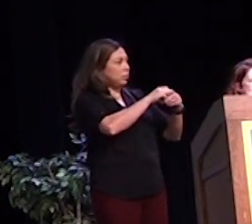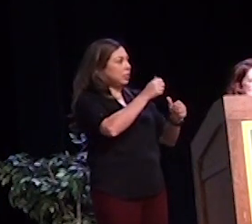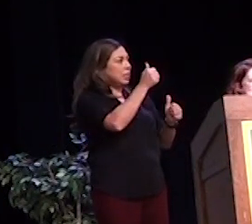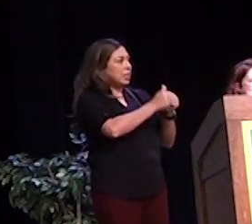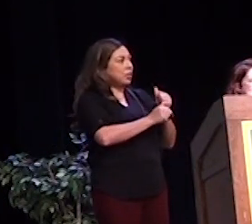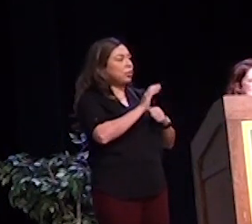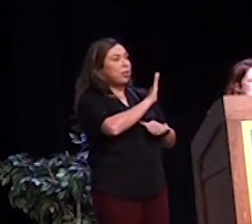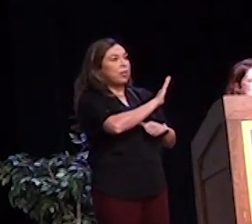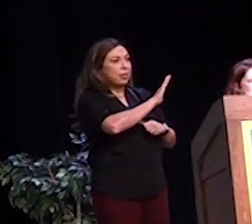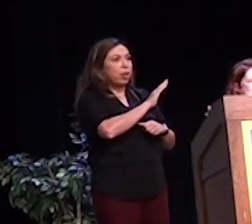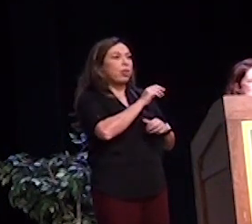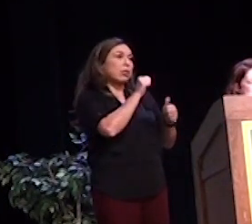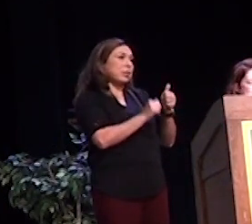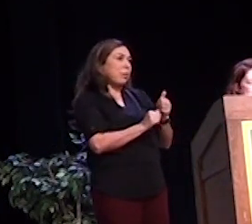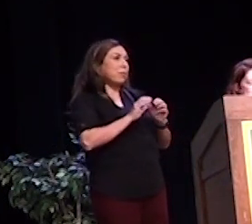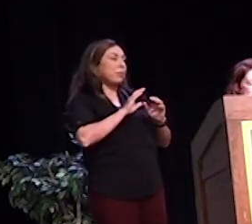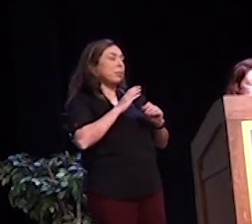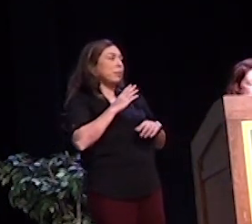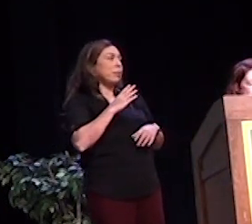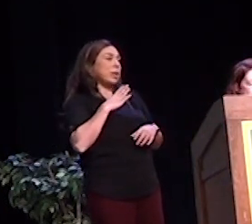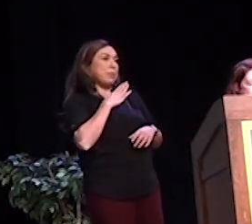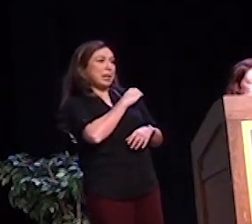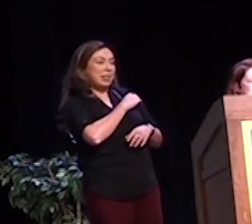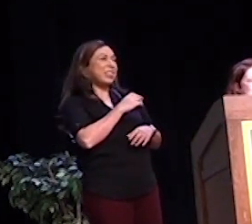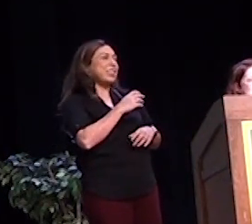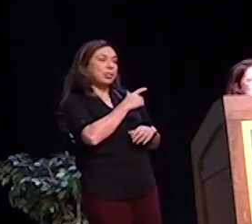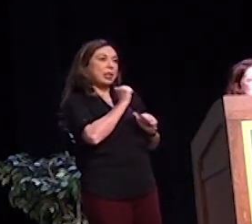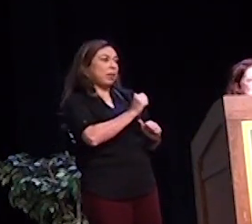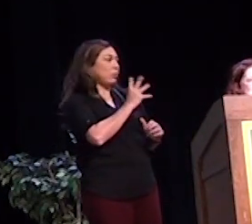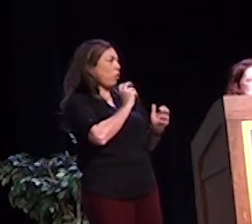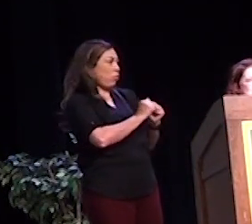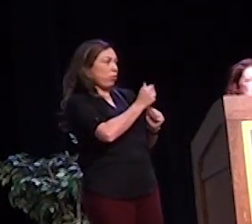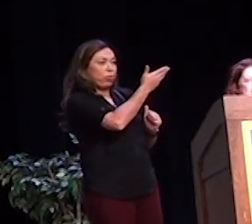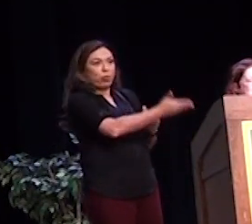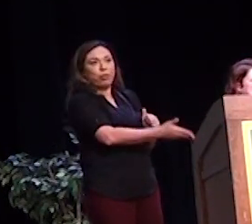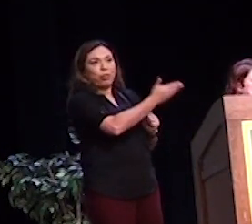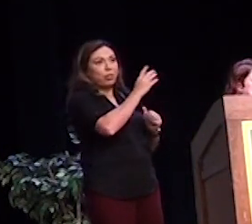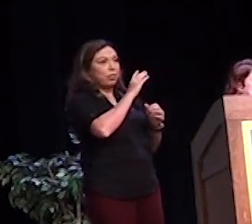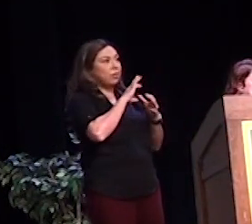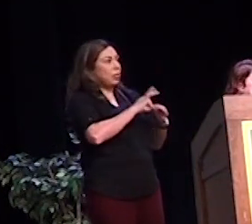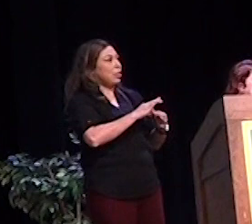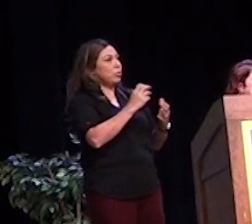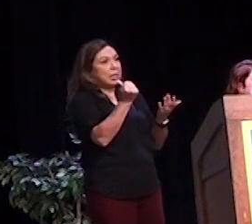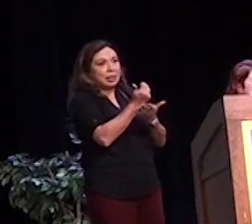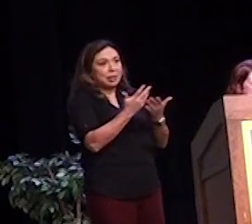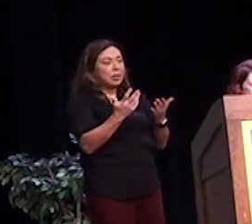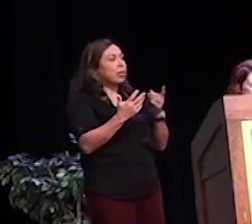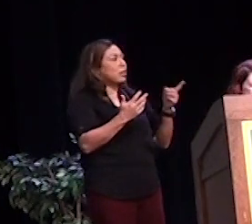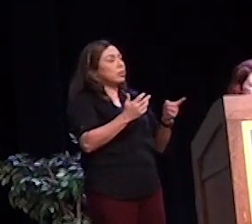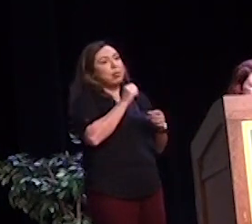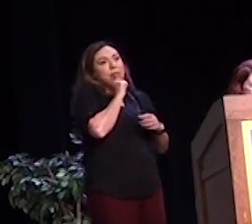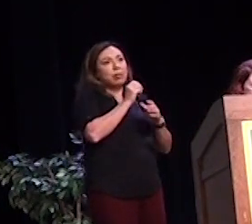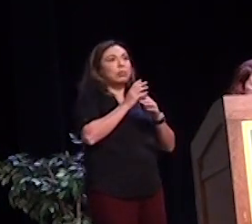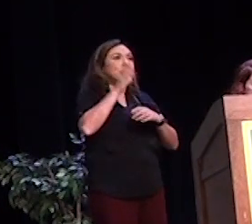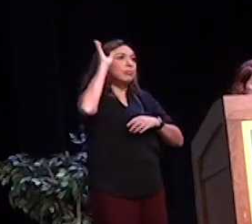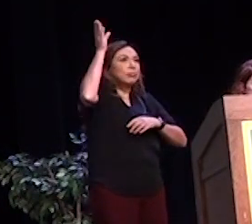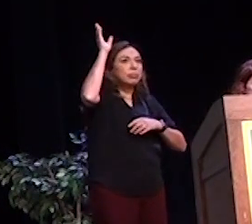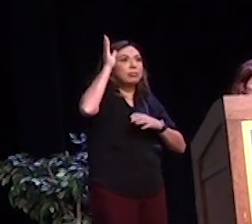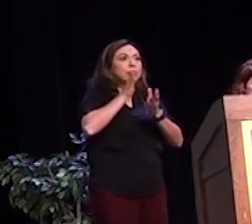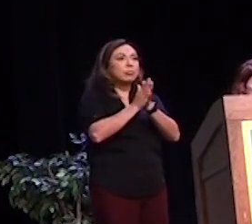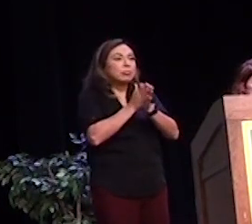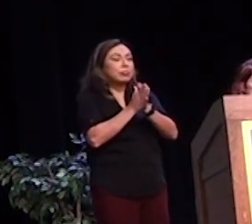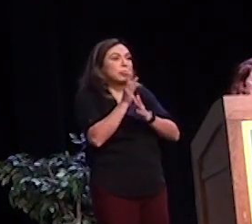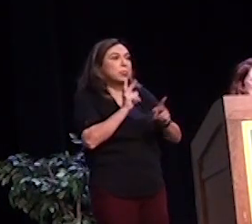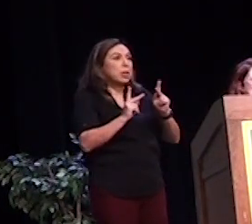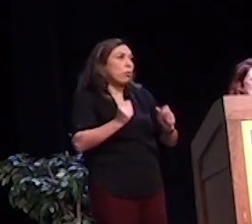single one of those subcommittees, so you can talk to her about anything. And in her free time, she's also a motivational speaker. I